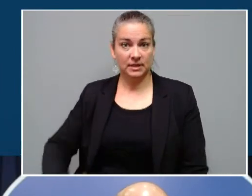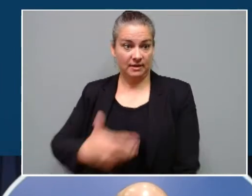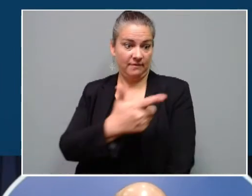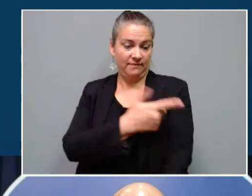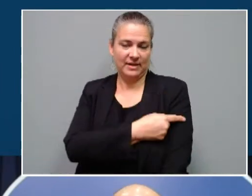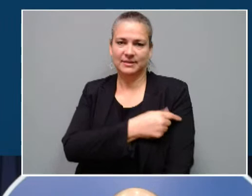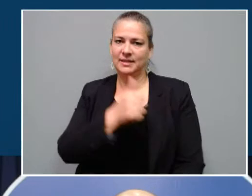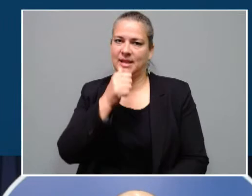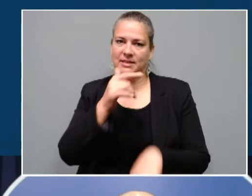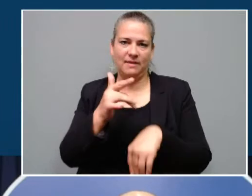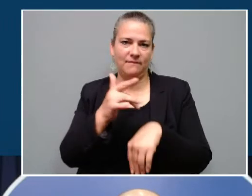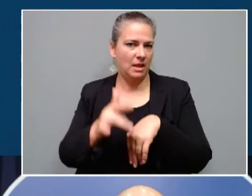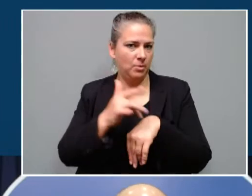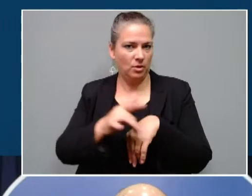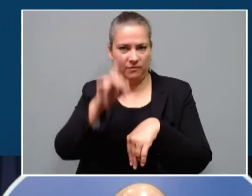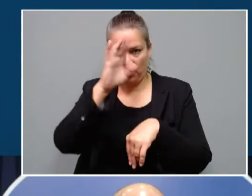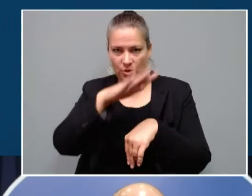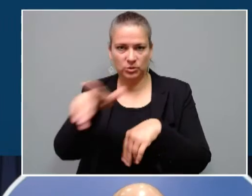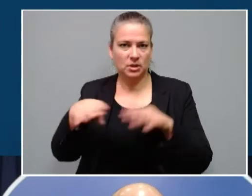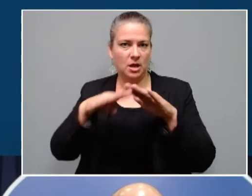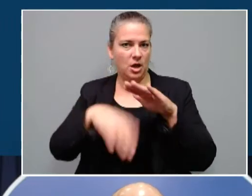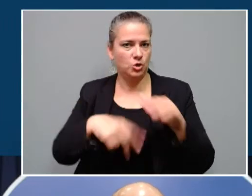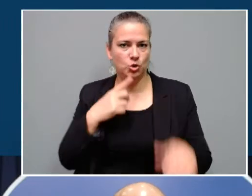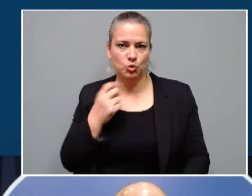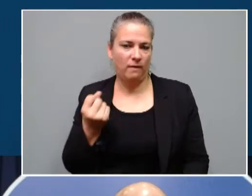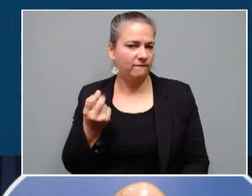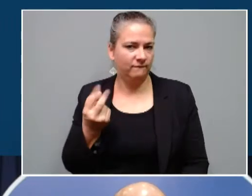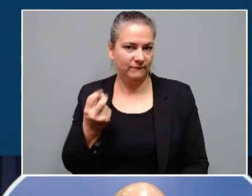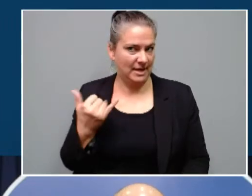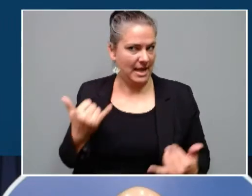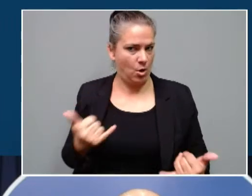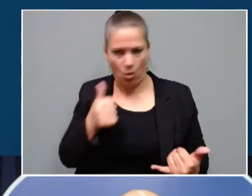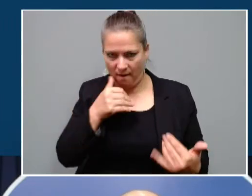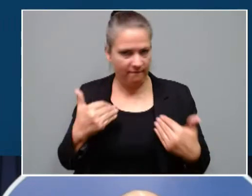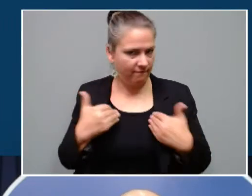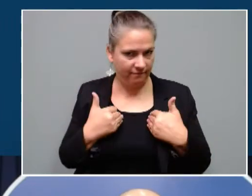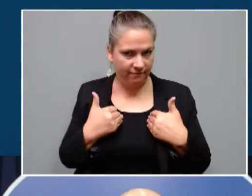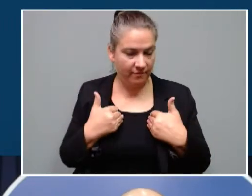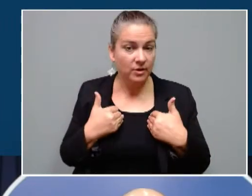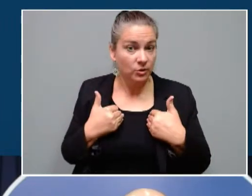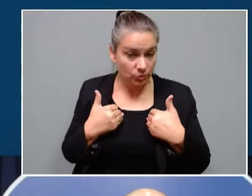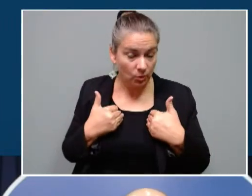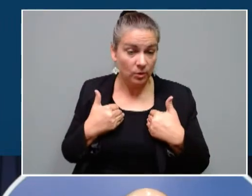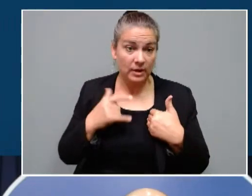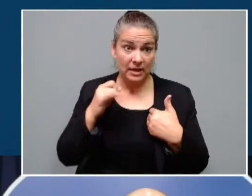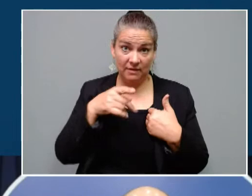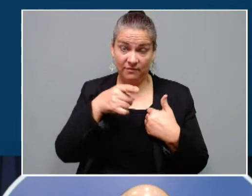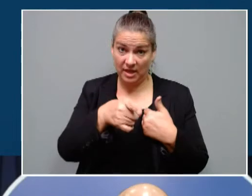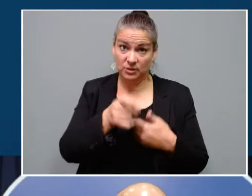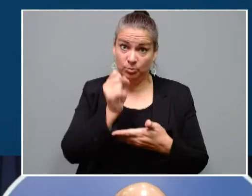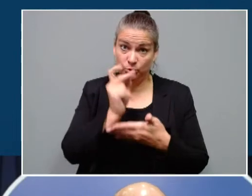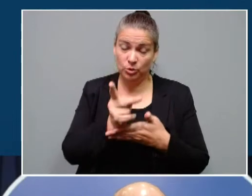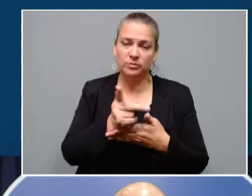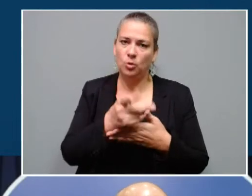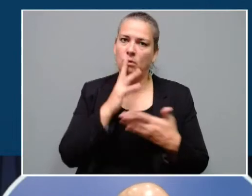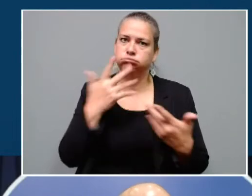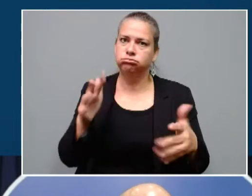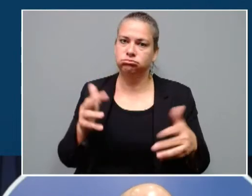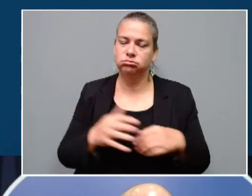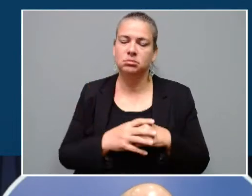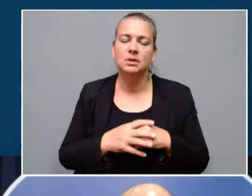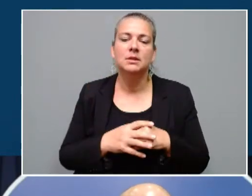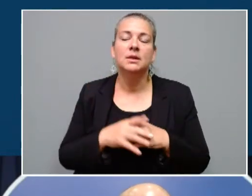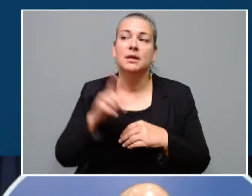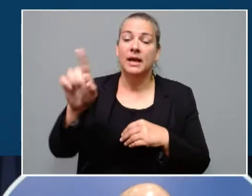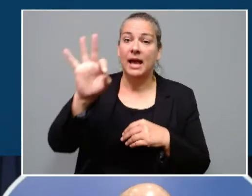COVID-19 for persons under 12, so this will be a big development when this happens. The meeting for the FDA